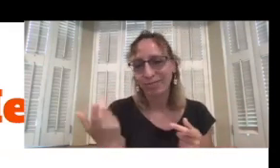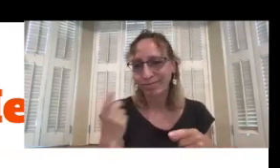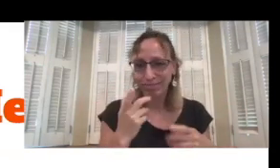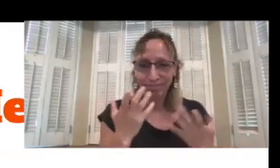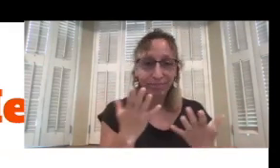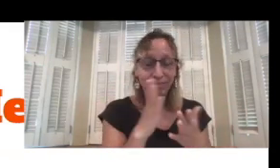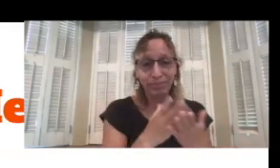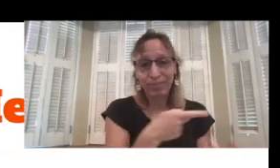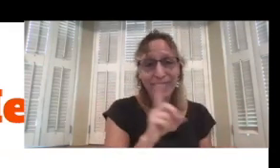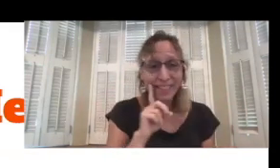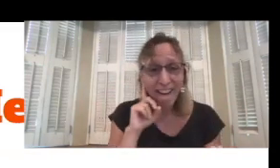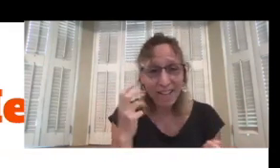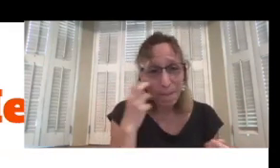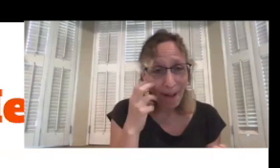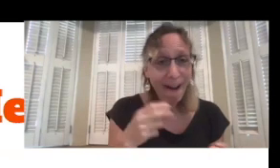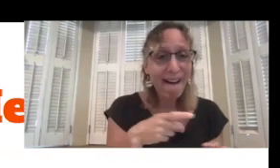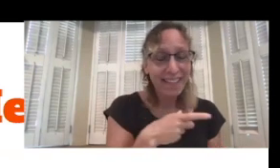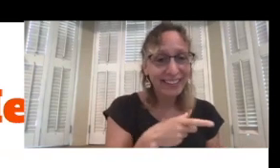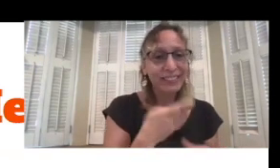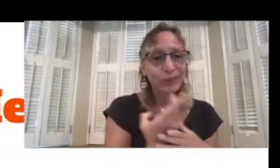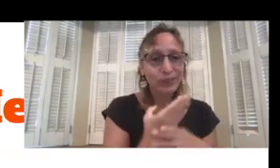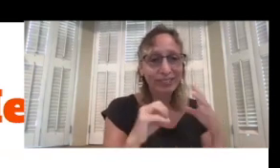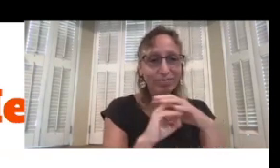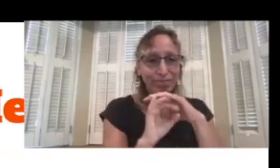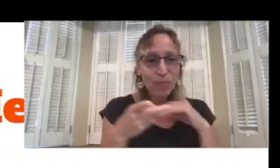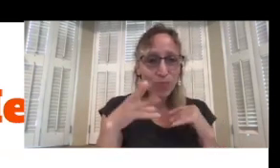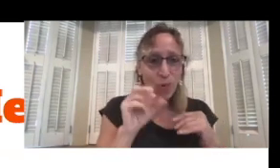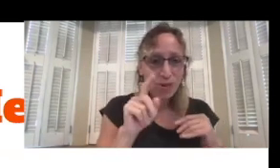and they had access to American Sign Language from birth.